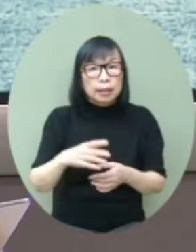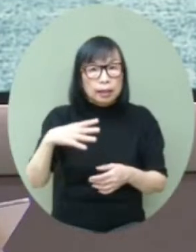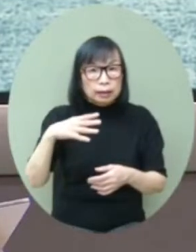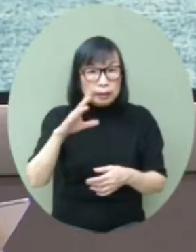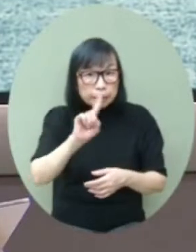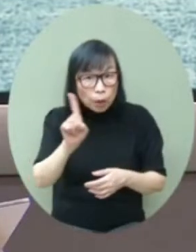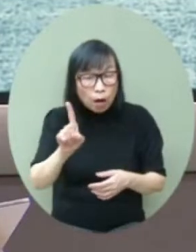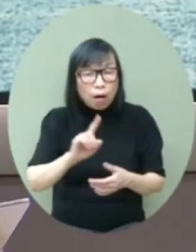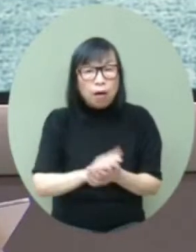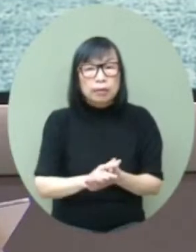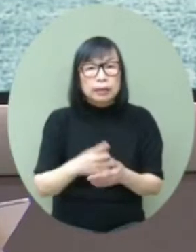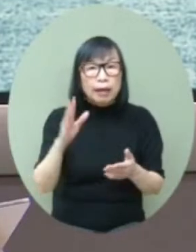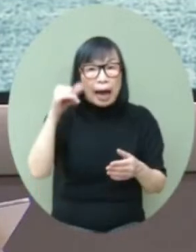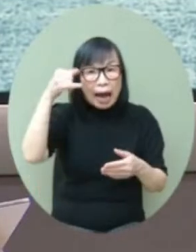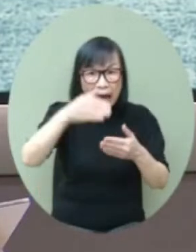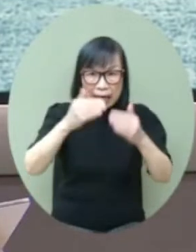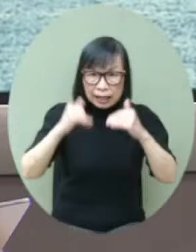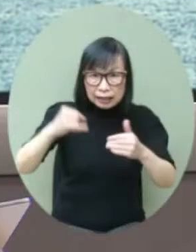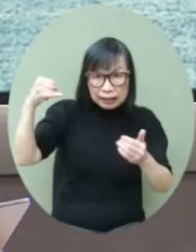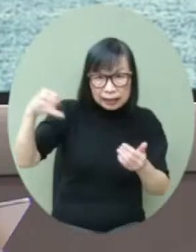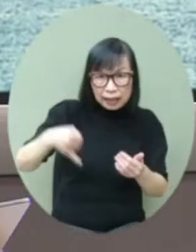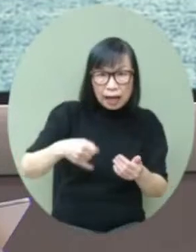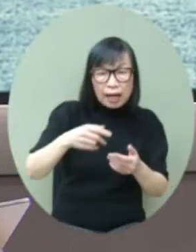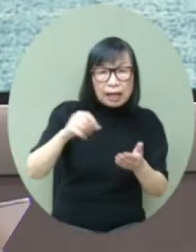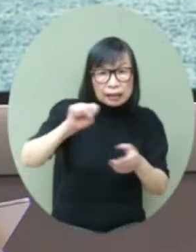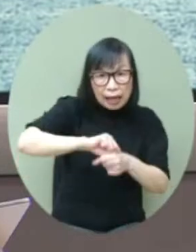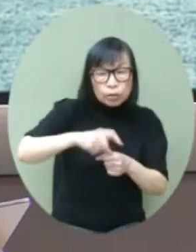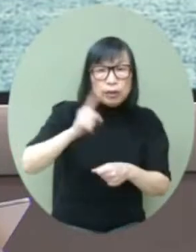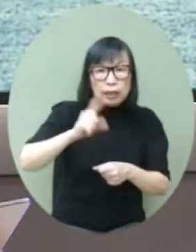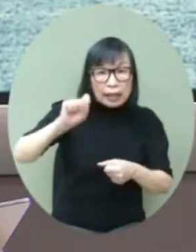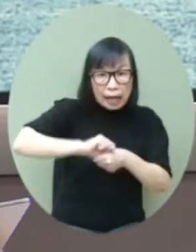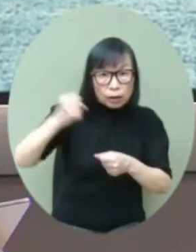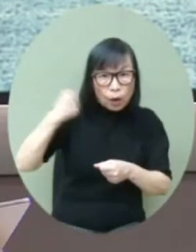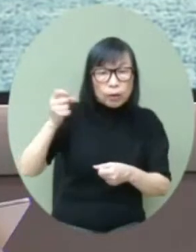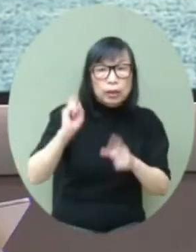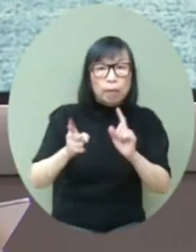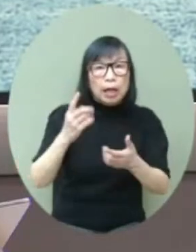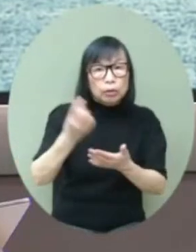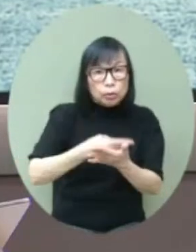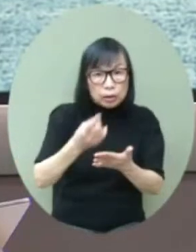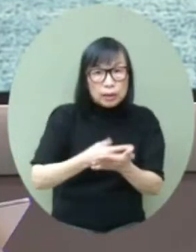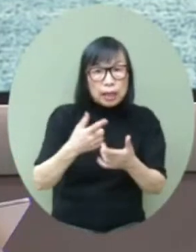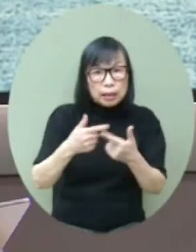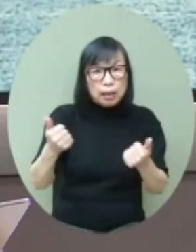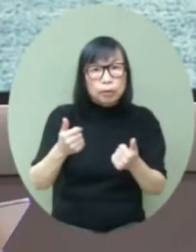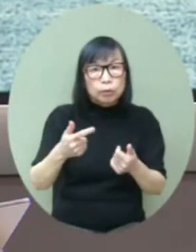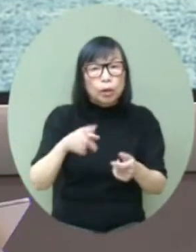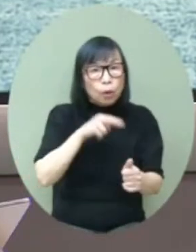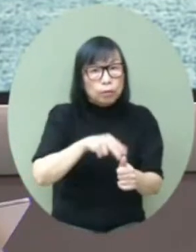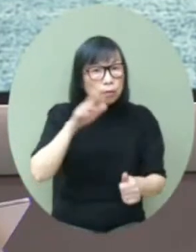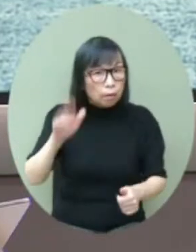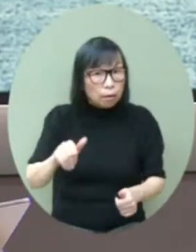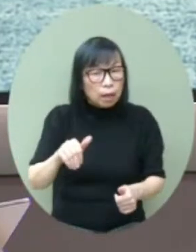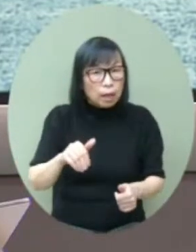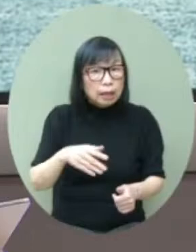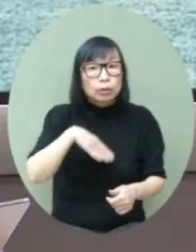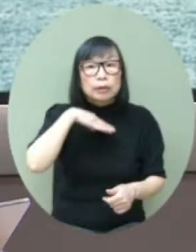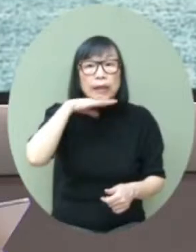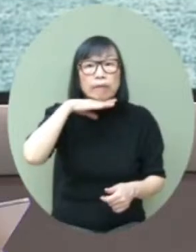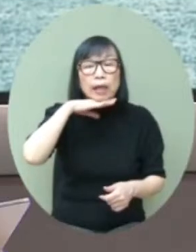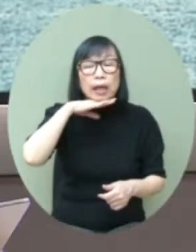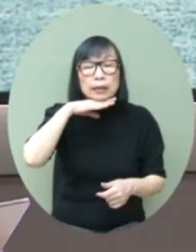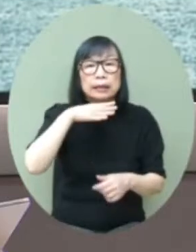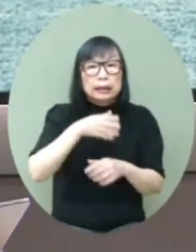been during the 14 days, and then we will next decide whether we should stiffen the measures further or could we be able